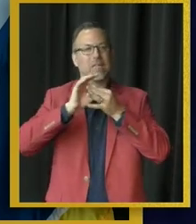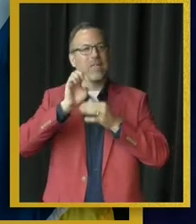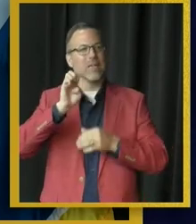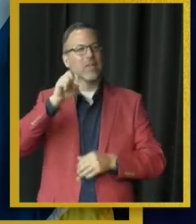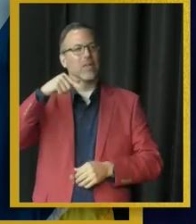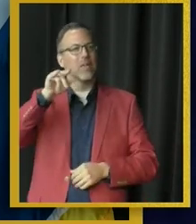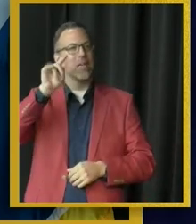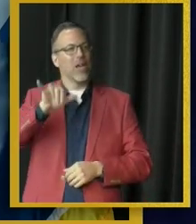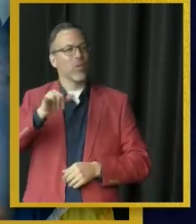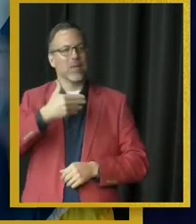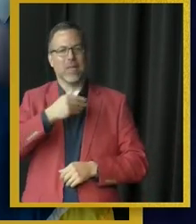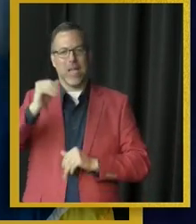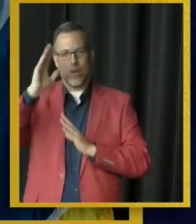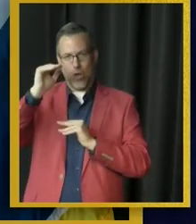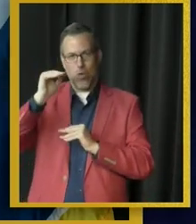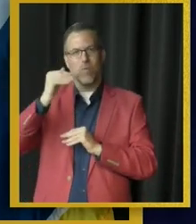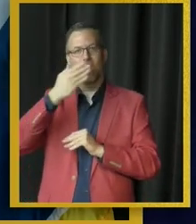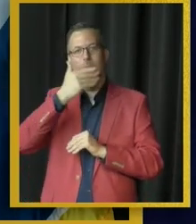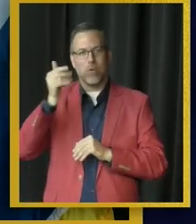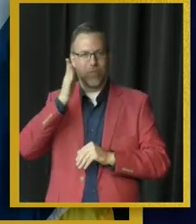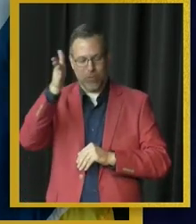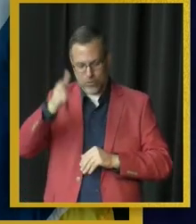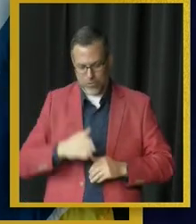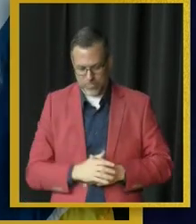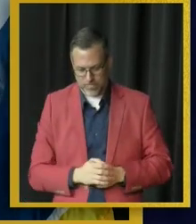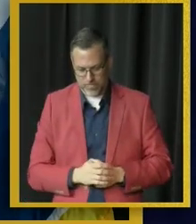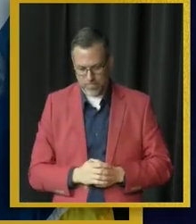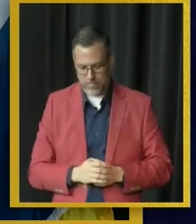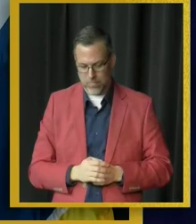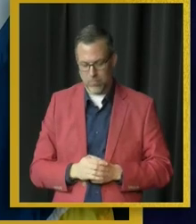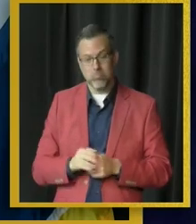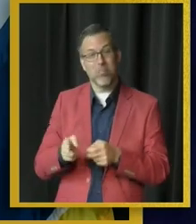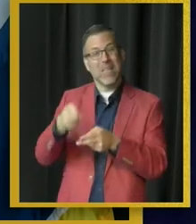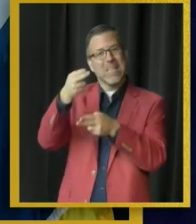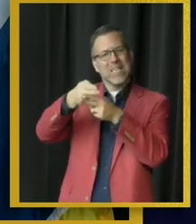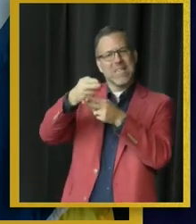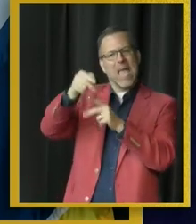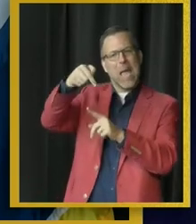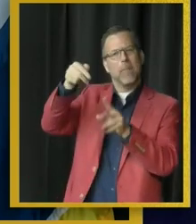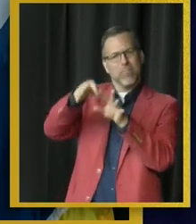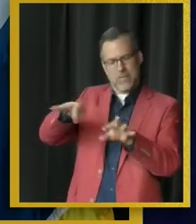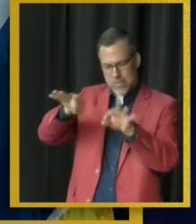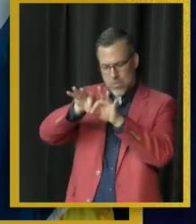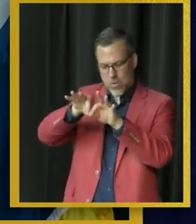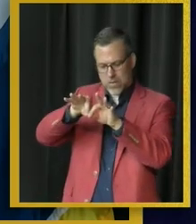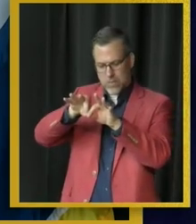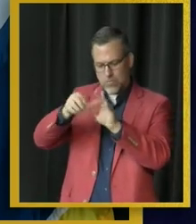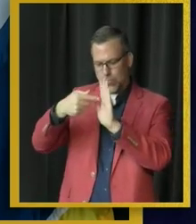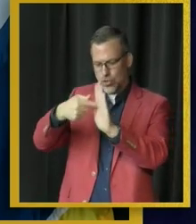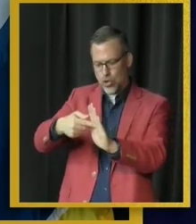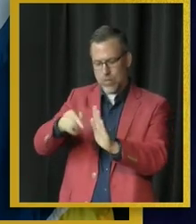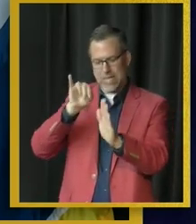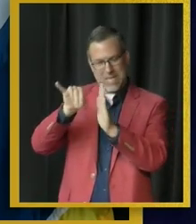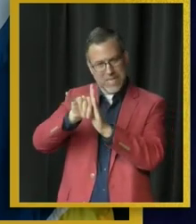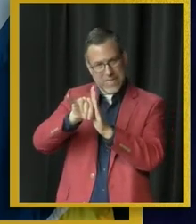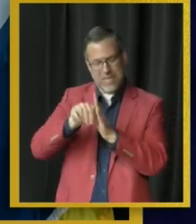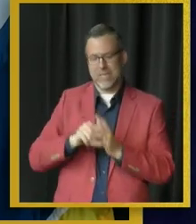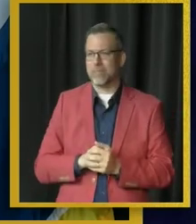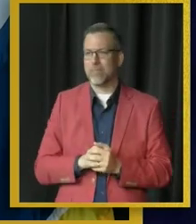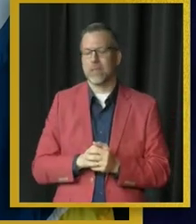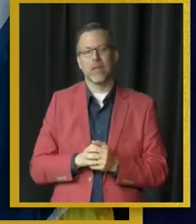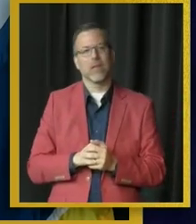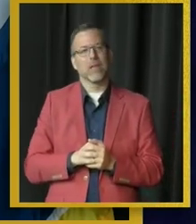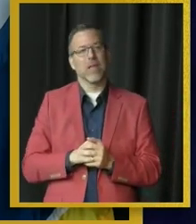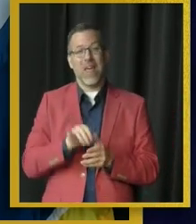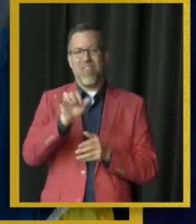hope for a better tomorrow. A name is important. It provides identity. It goes before us